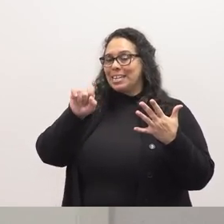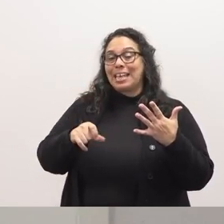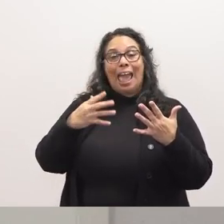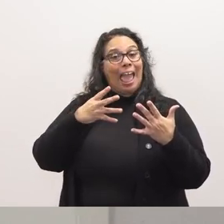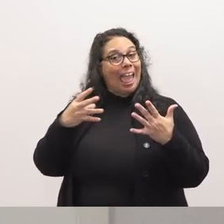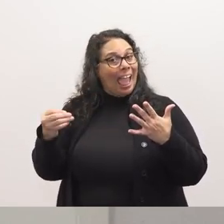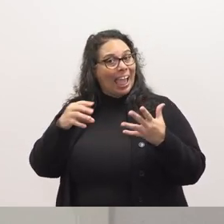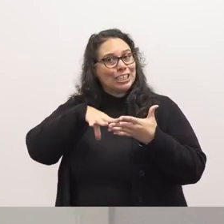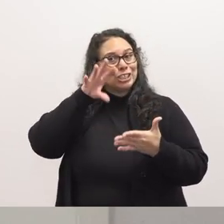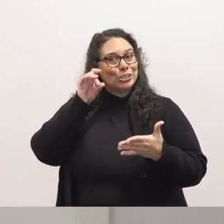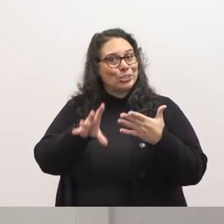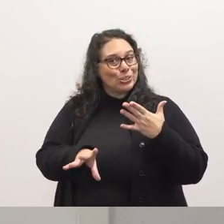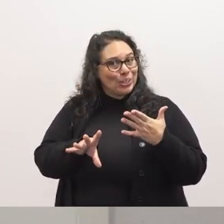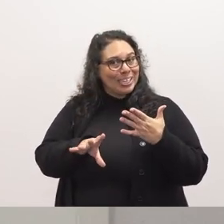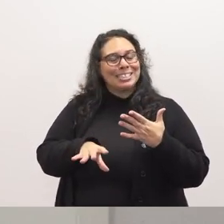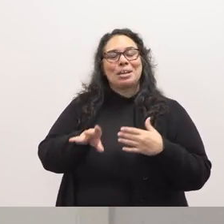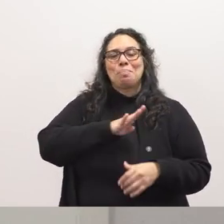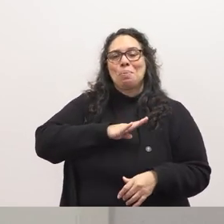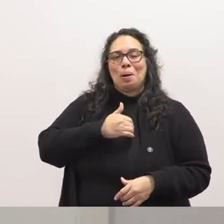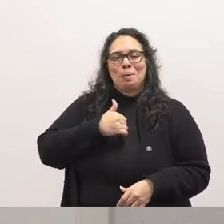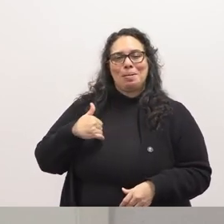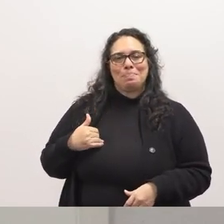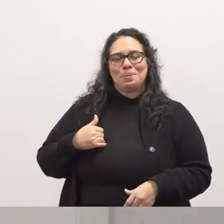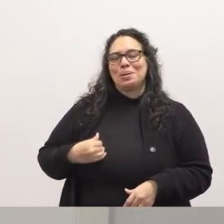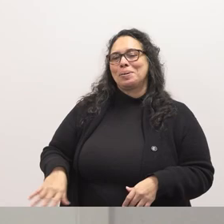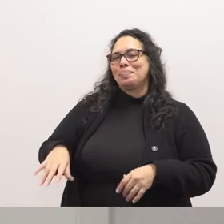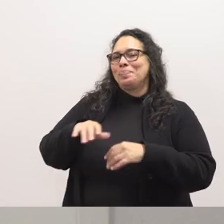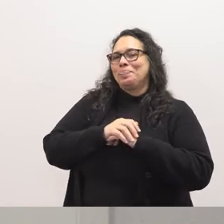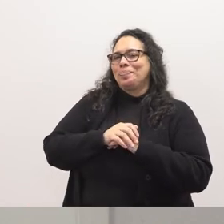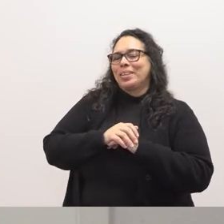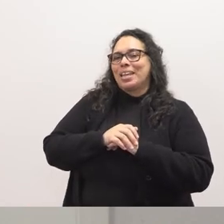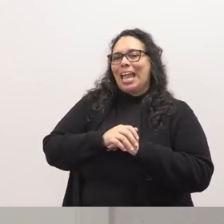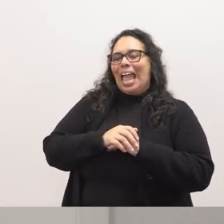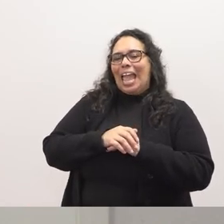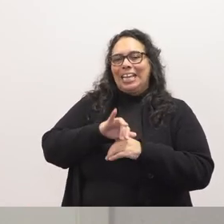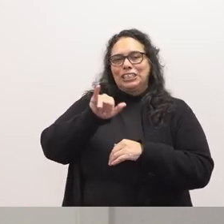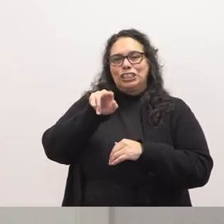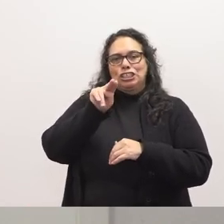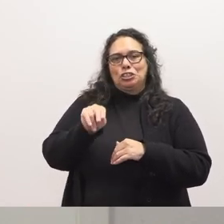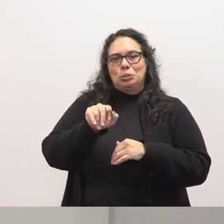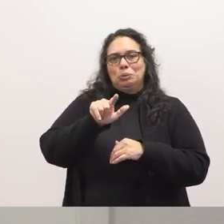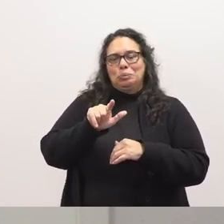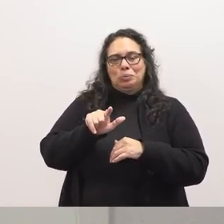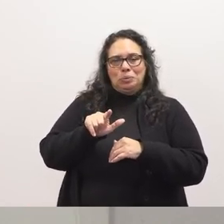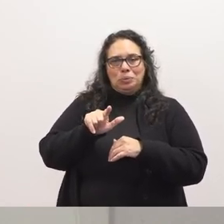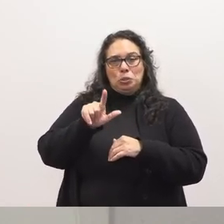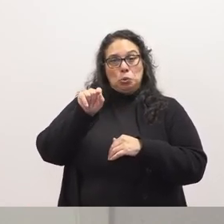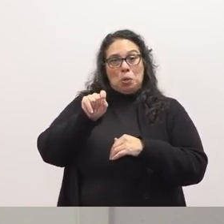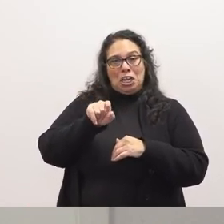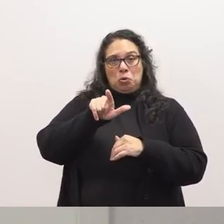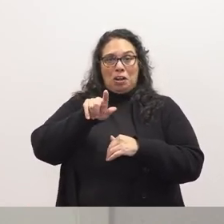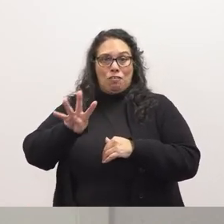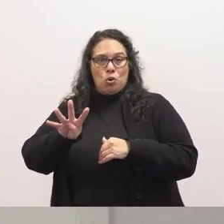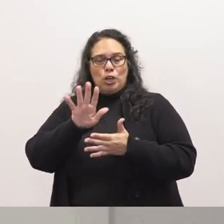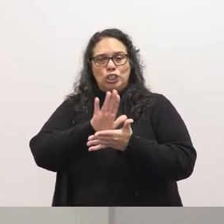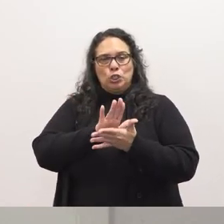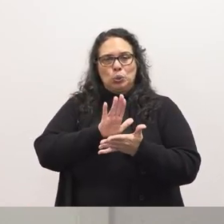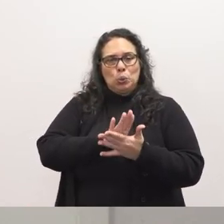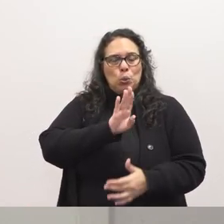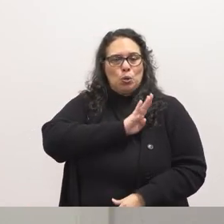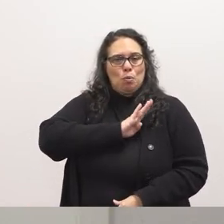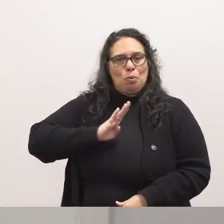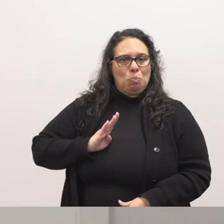Aguilar, and proclaim the month of January 2024 as School Board Recognition Month in the Long Beach Unified School